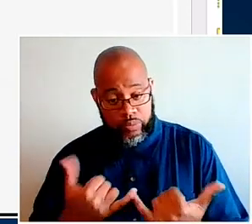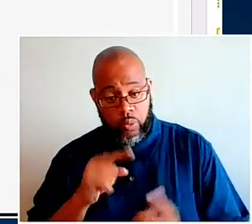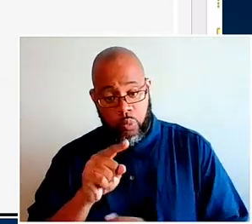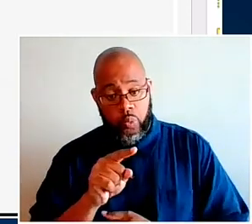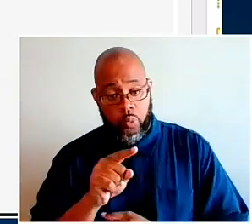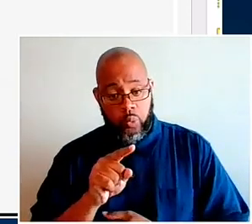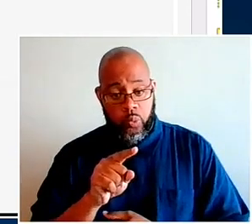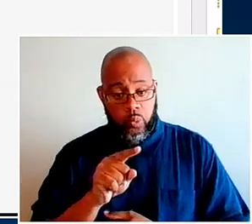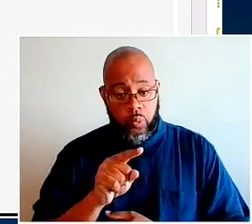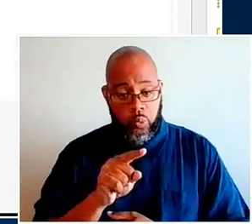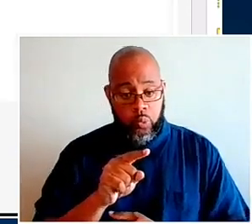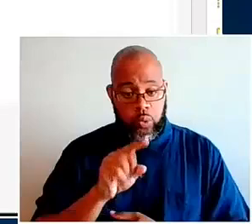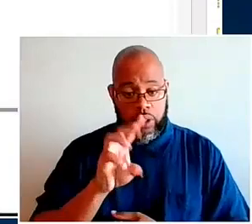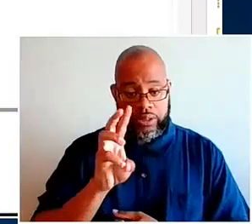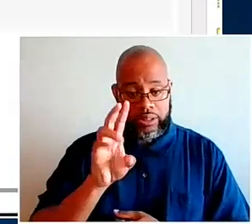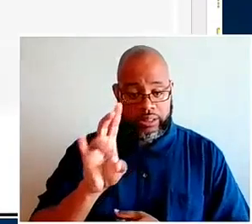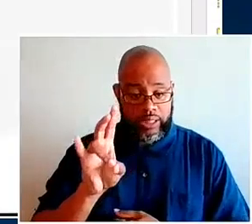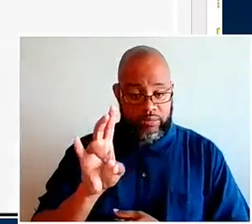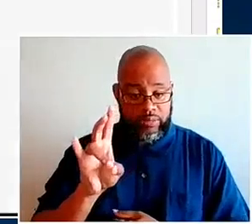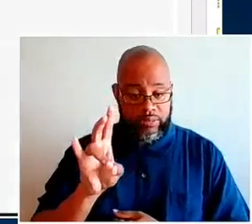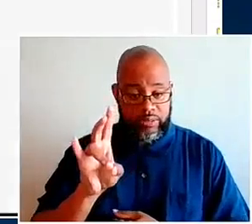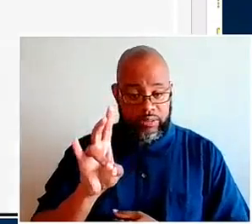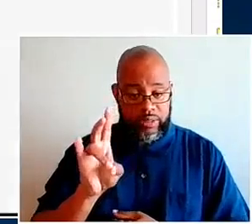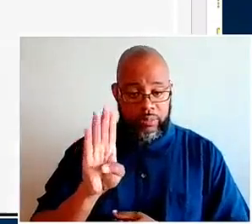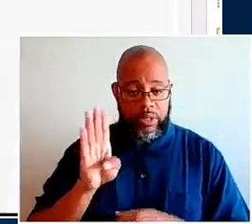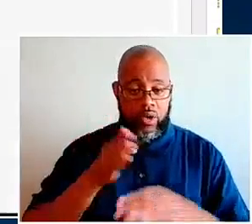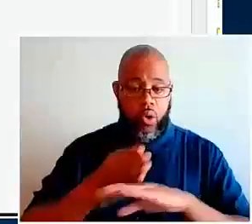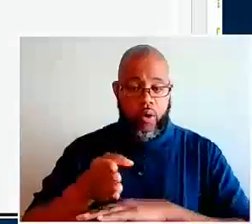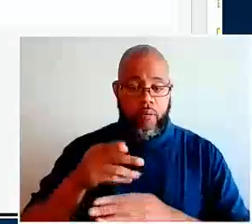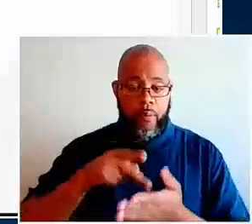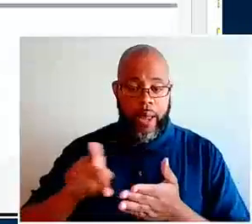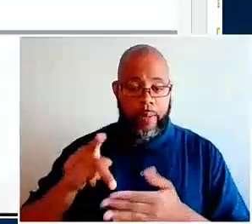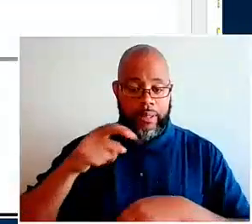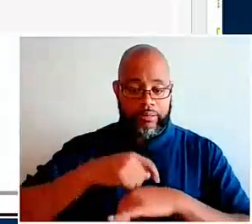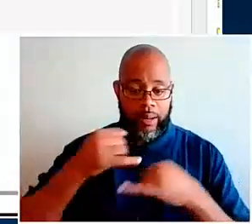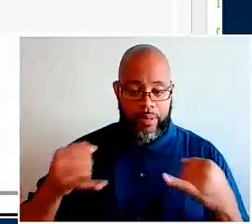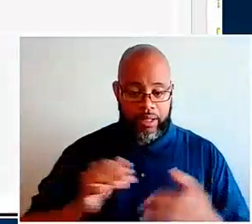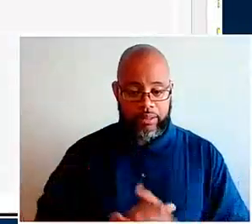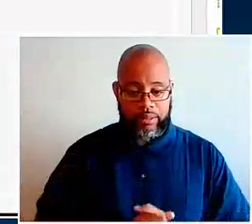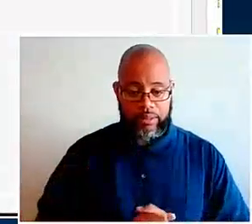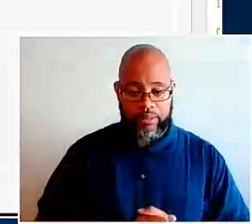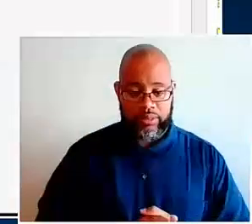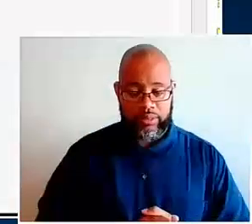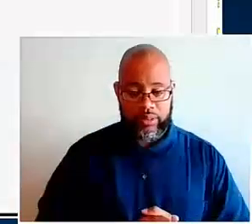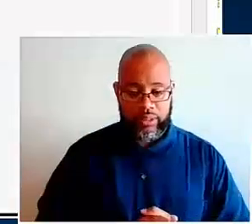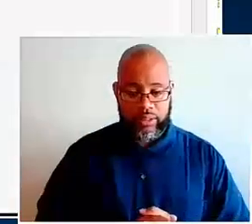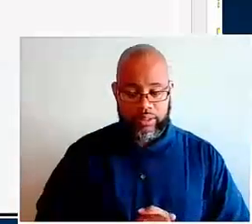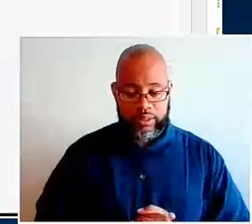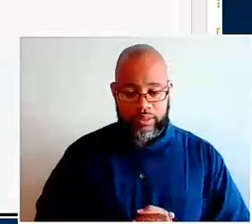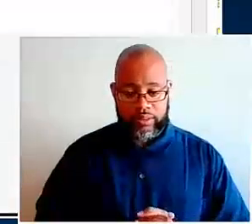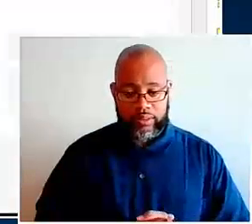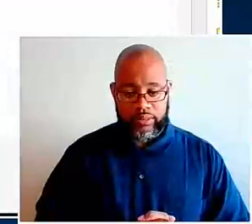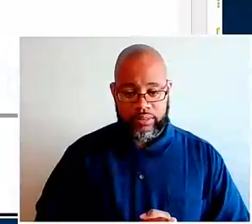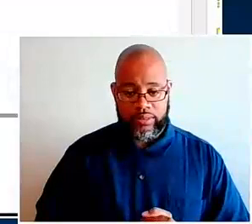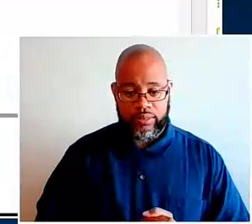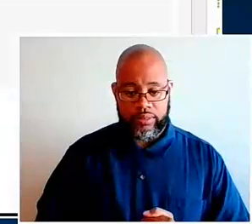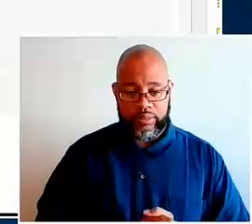167B is overpayment timelines and